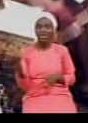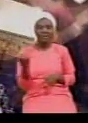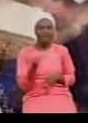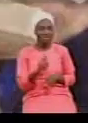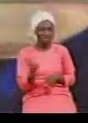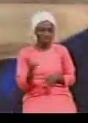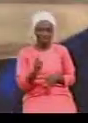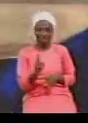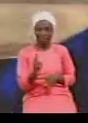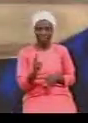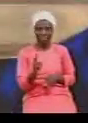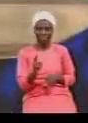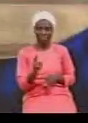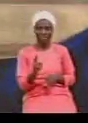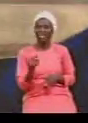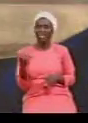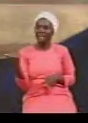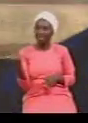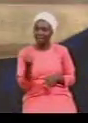whithersoever,